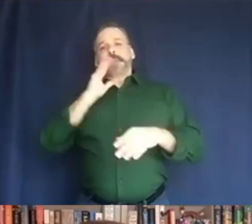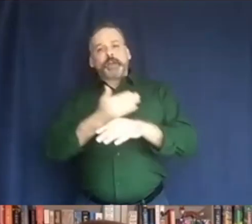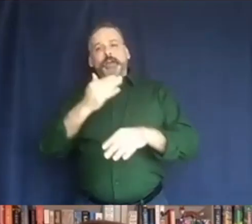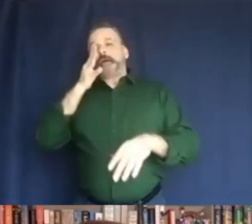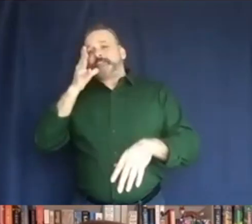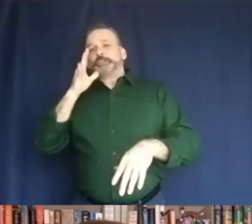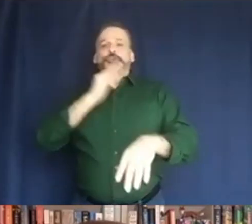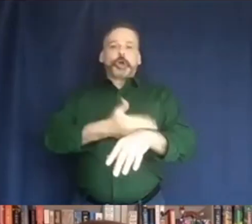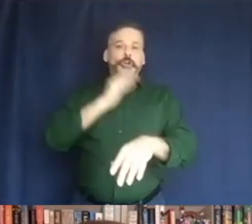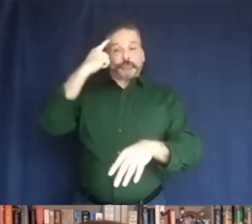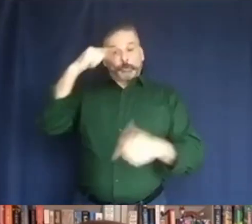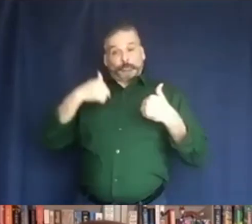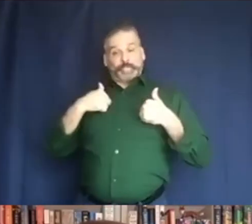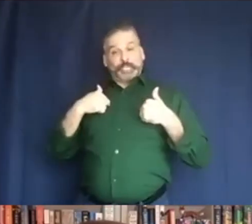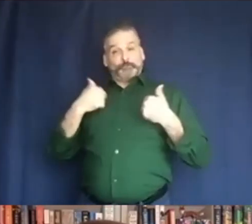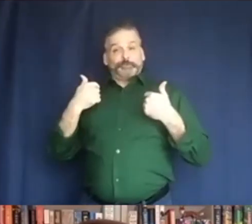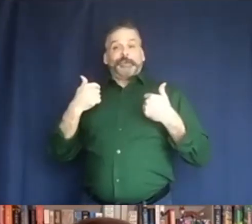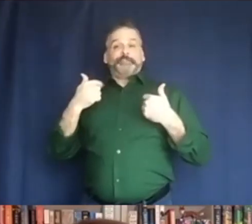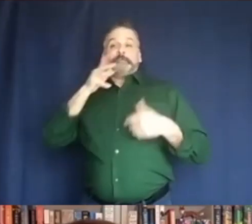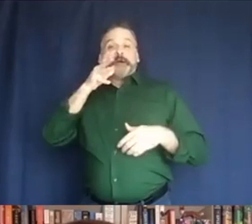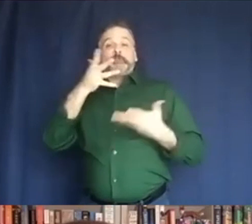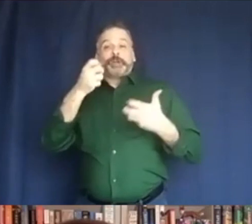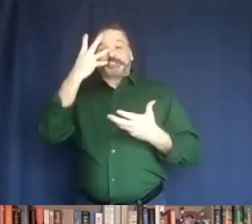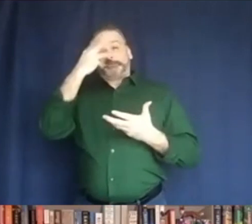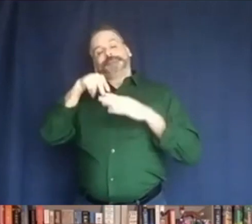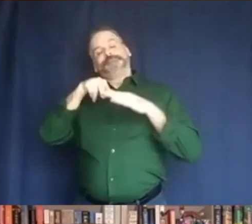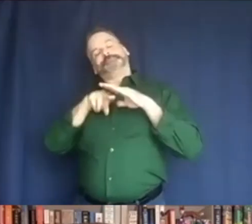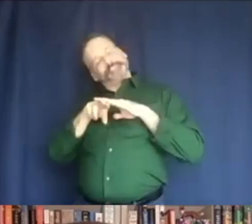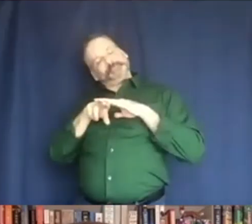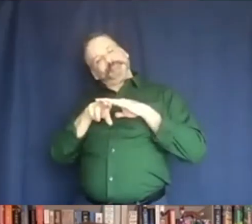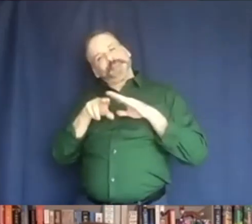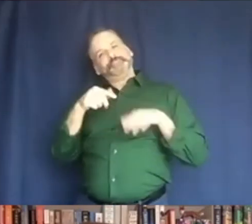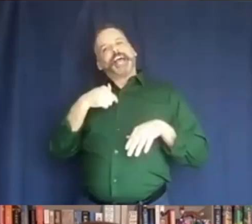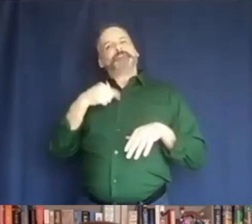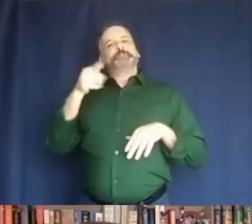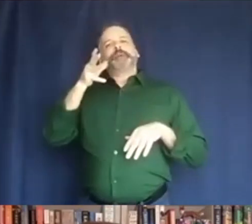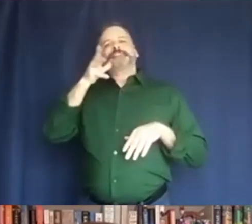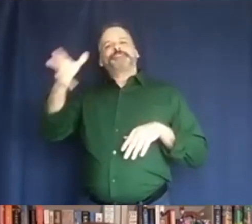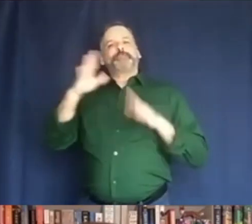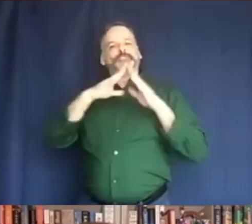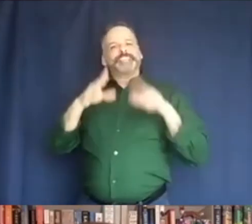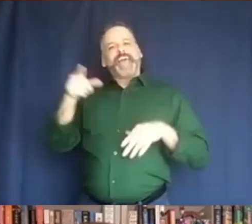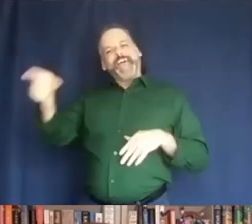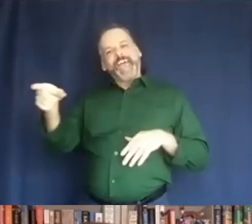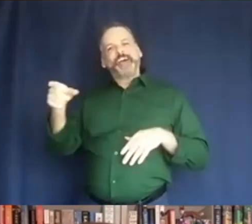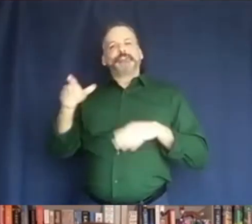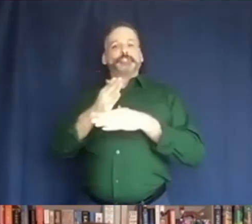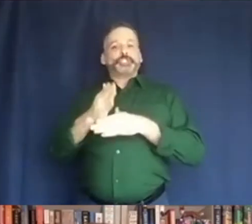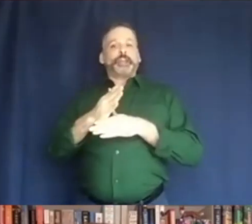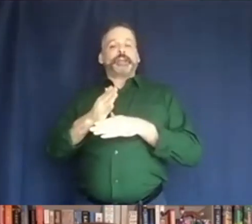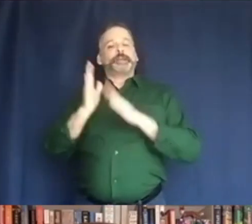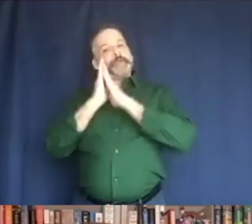think it was an attempt to kind of put us to sleep, where I was like in my grandma's house and I was sharing a bed with my mom